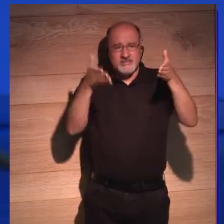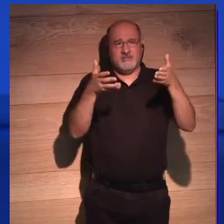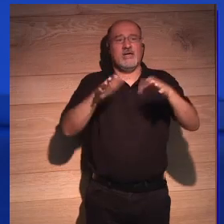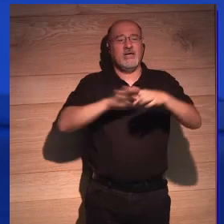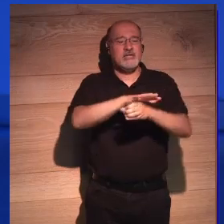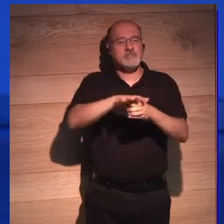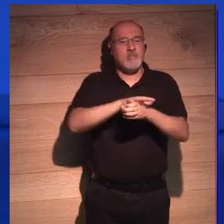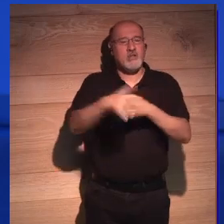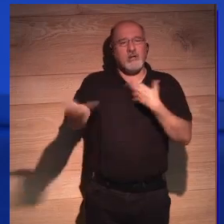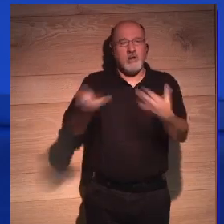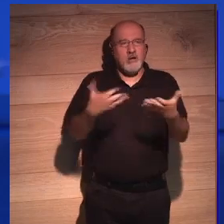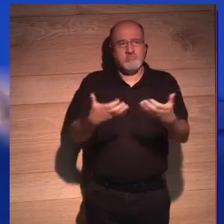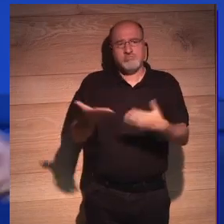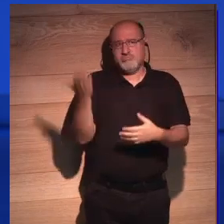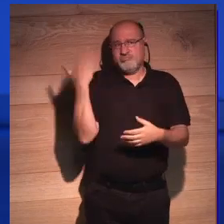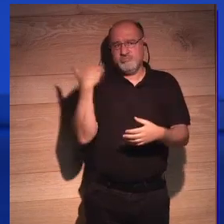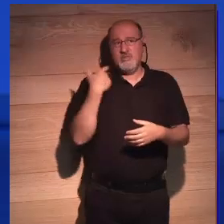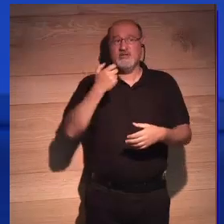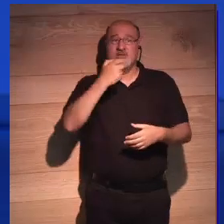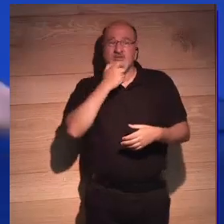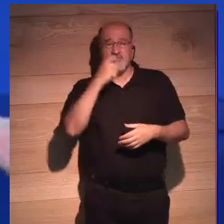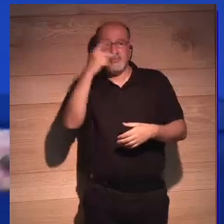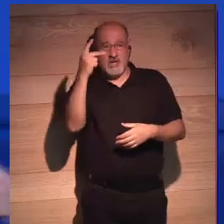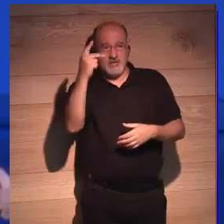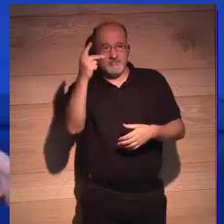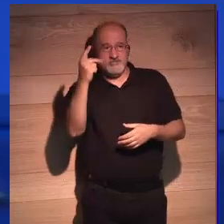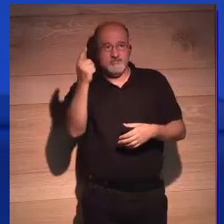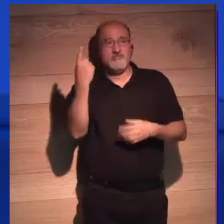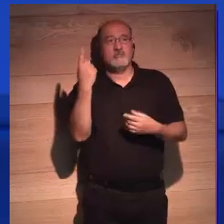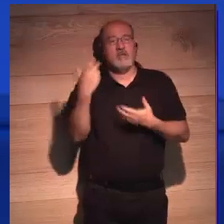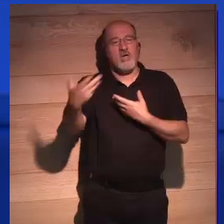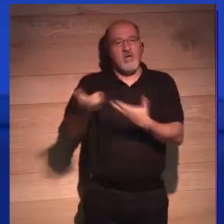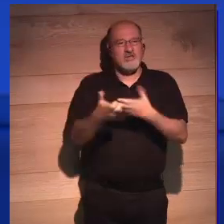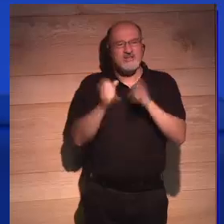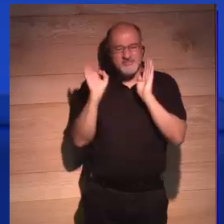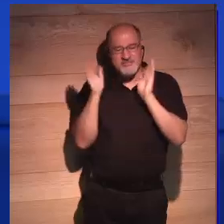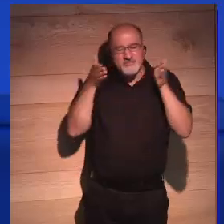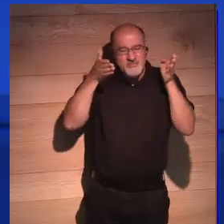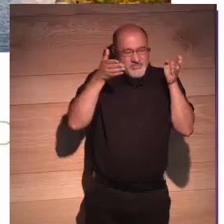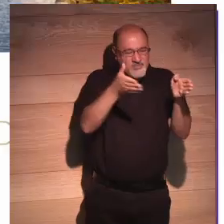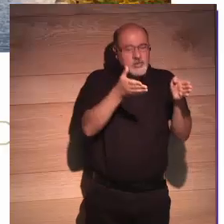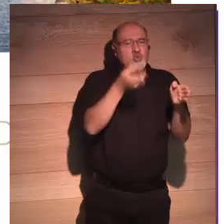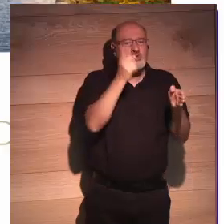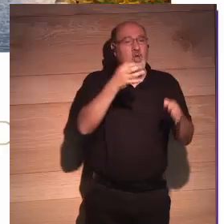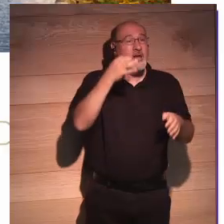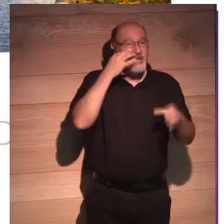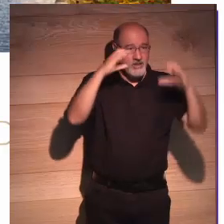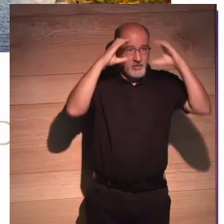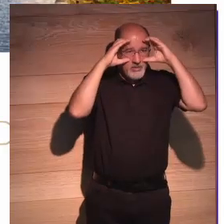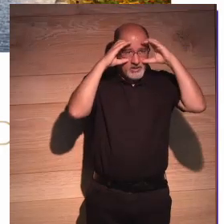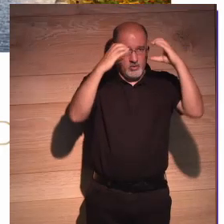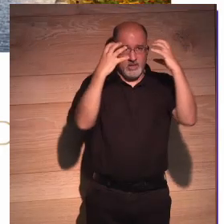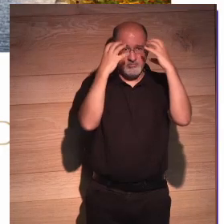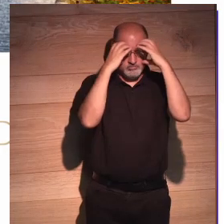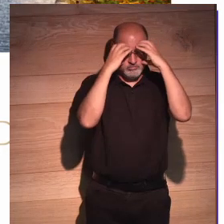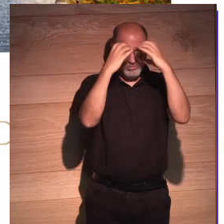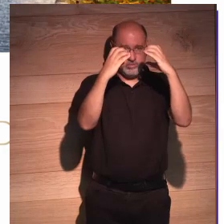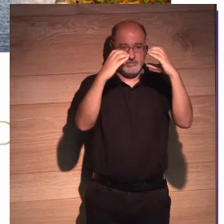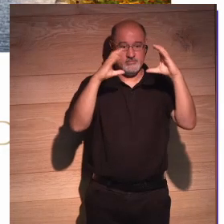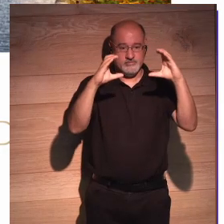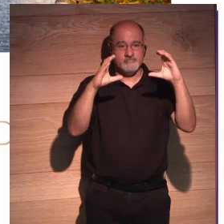we launched the UK's first art space wholly dedicated to virtual reality. It's in the harbour side, it's in